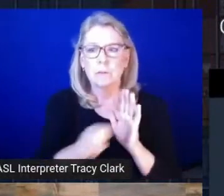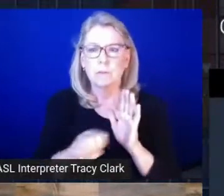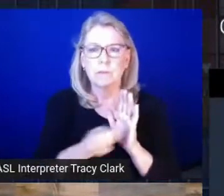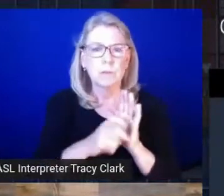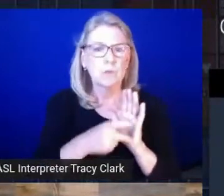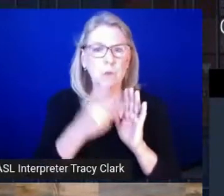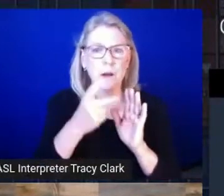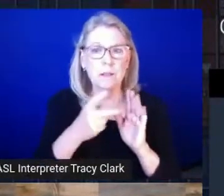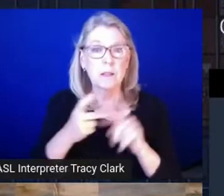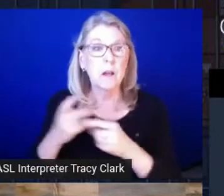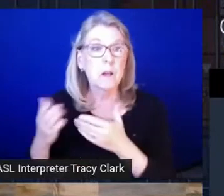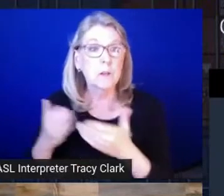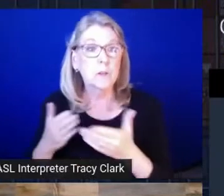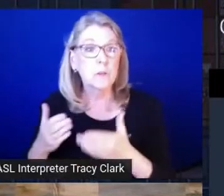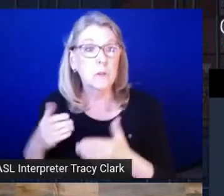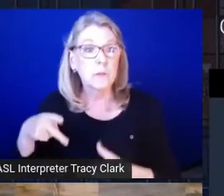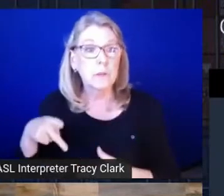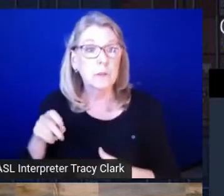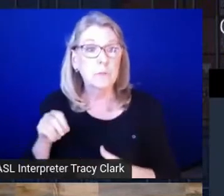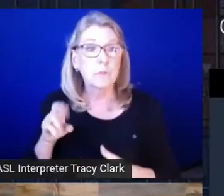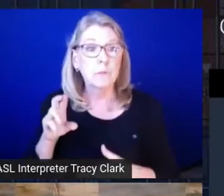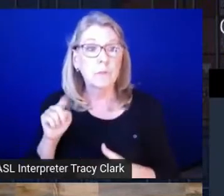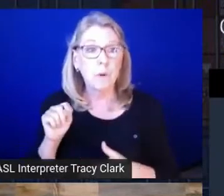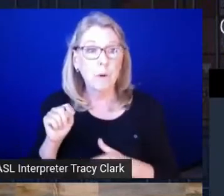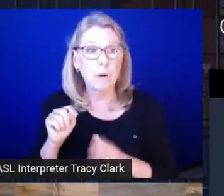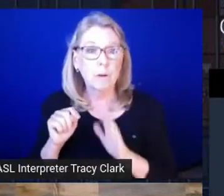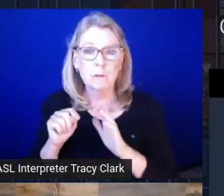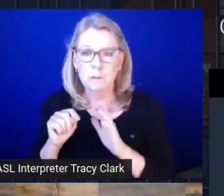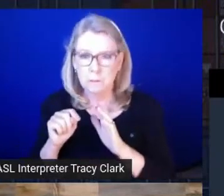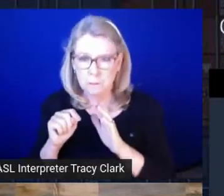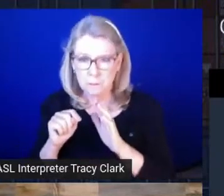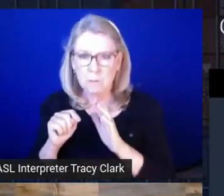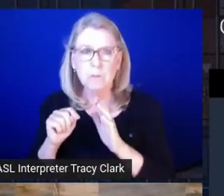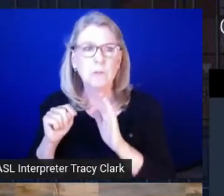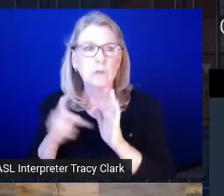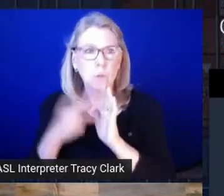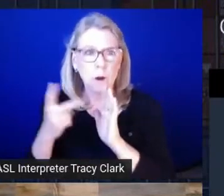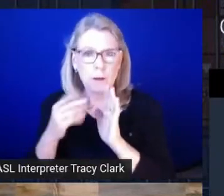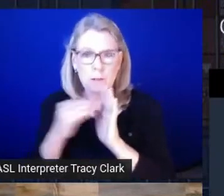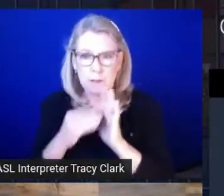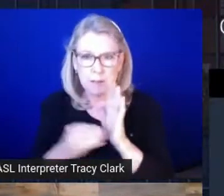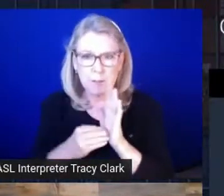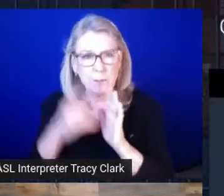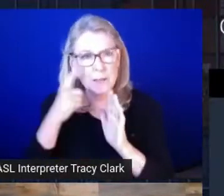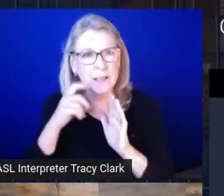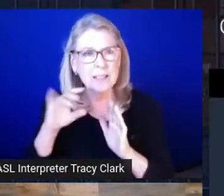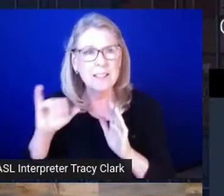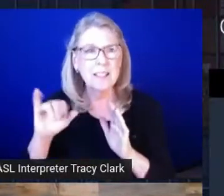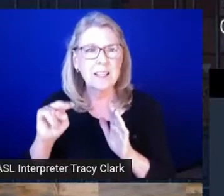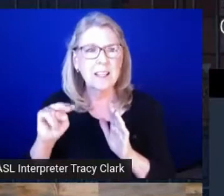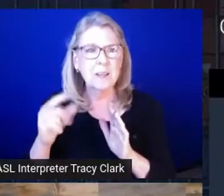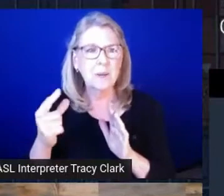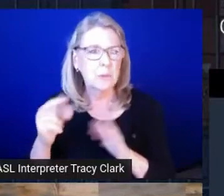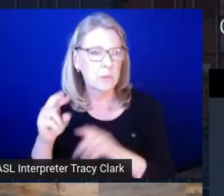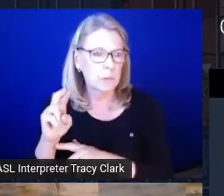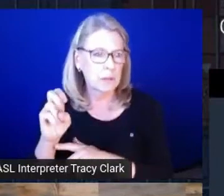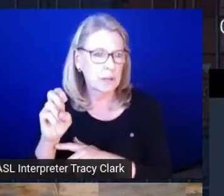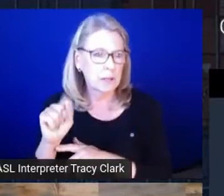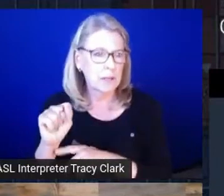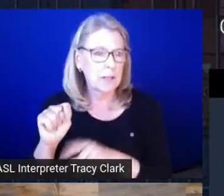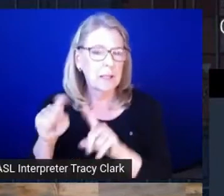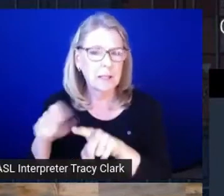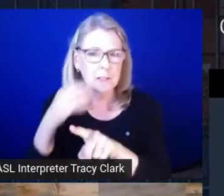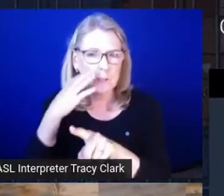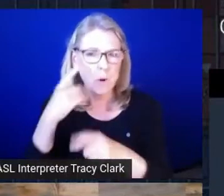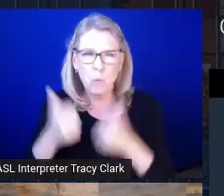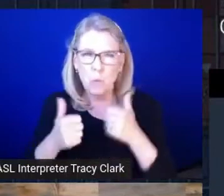also repeated twice because the ingress needs to know which service port to route to. Note that in this case, the